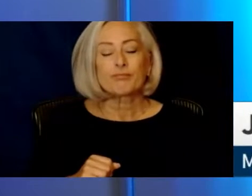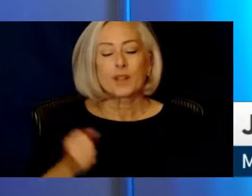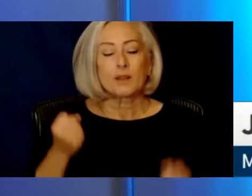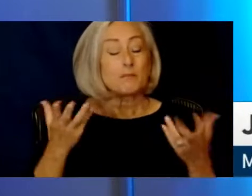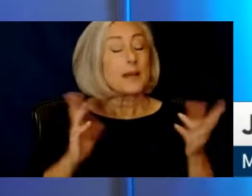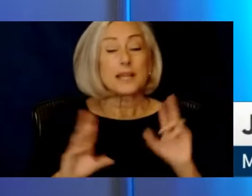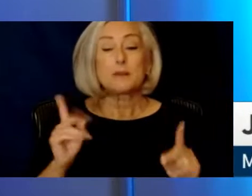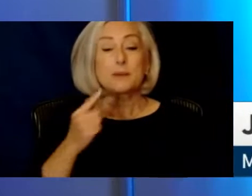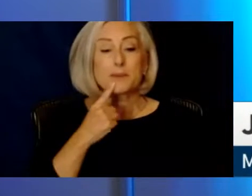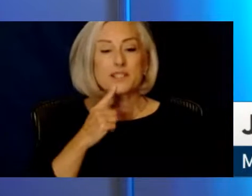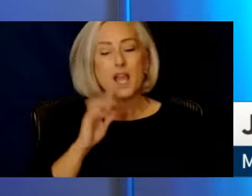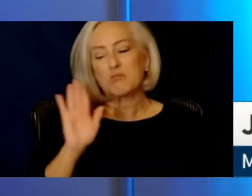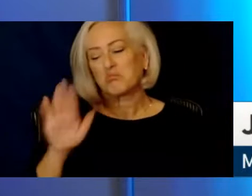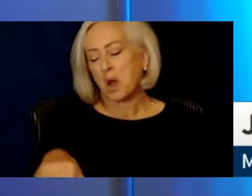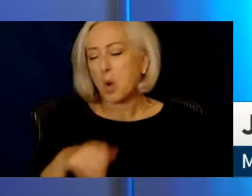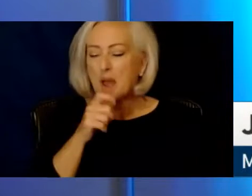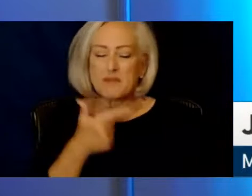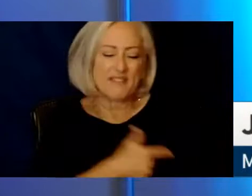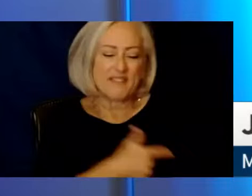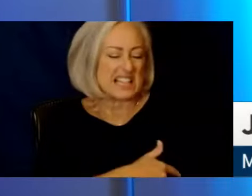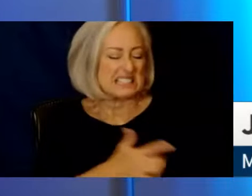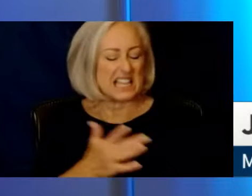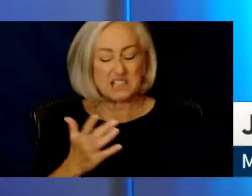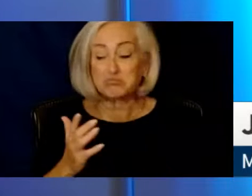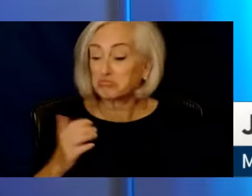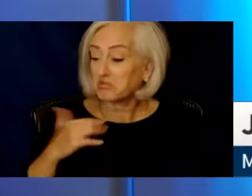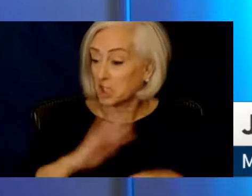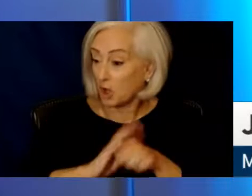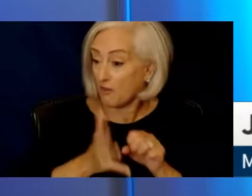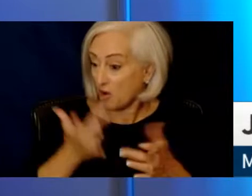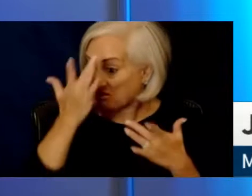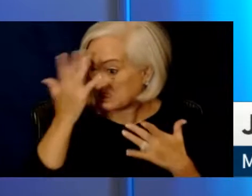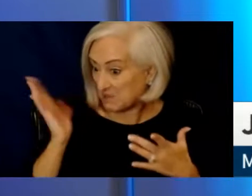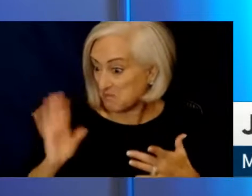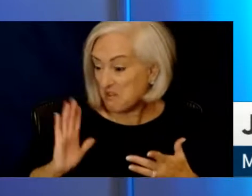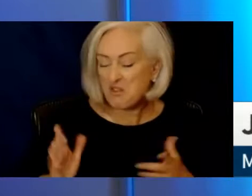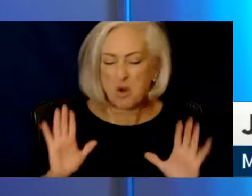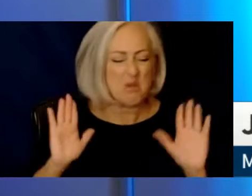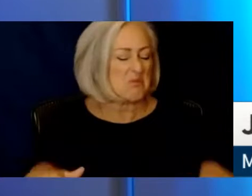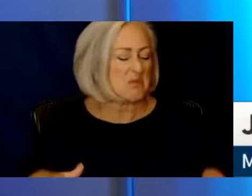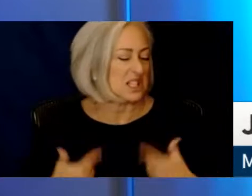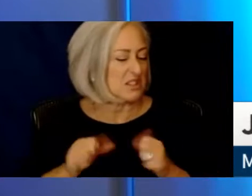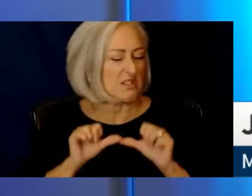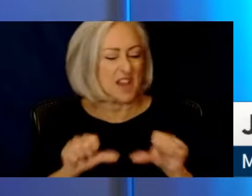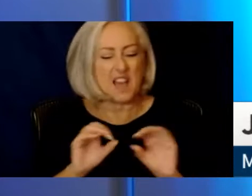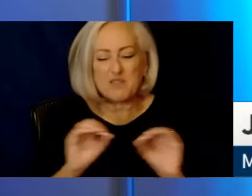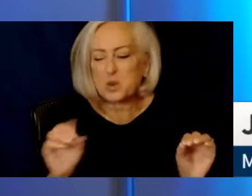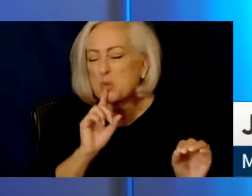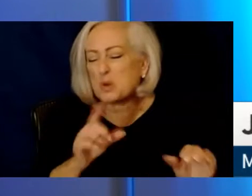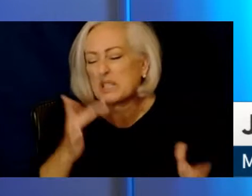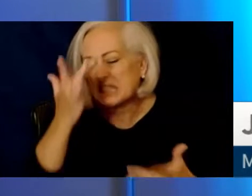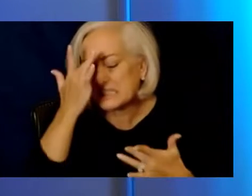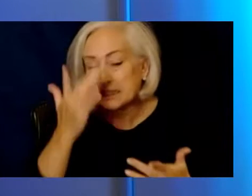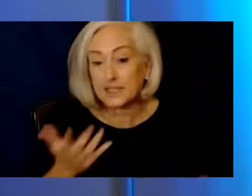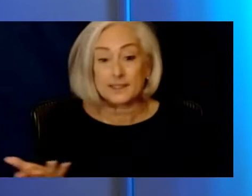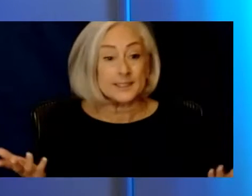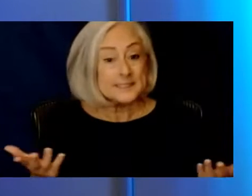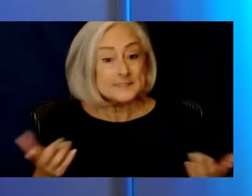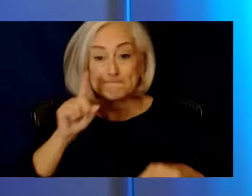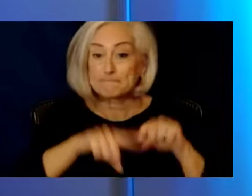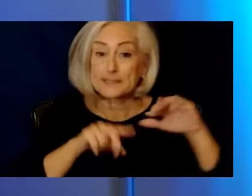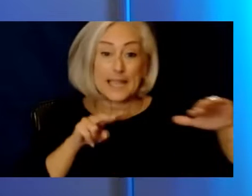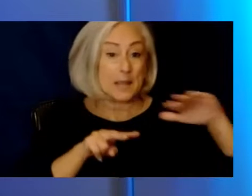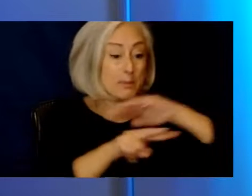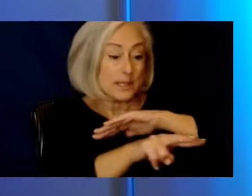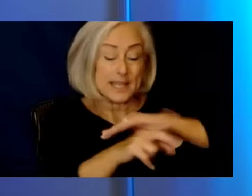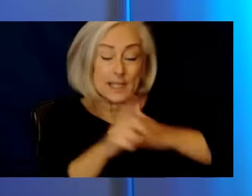not vaccinated, I've had COVID before, I survived it, I didn't get that sick. It's really kind of unpredictable exactly what will happen if you get it